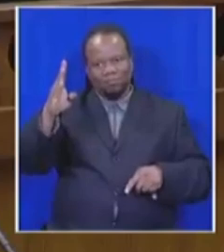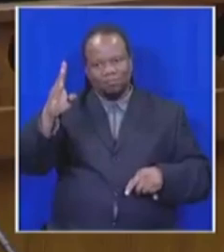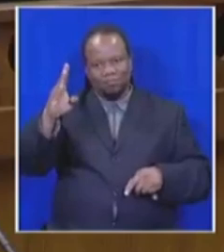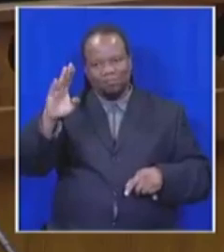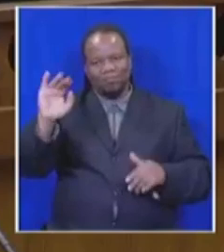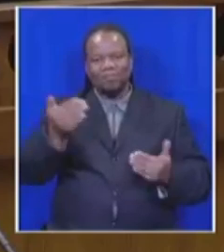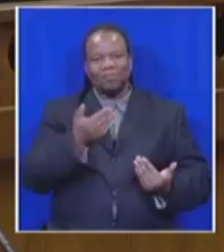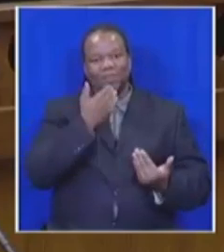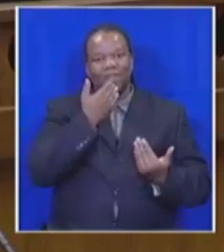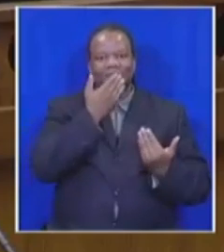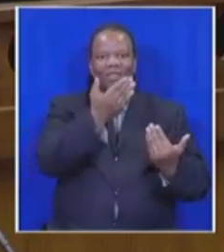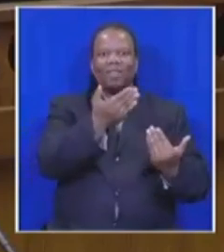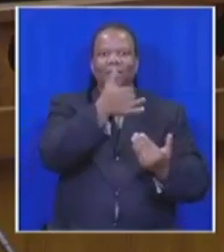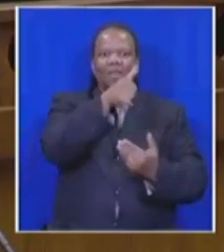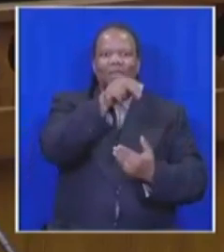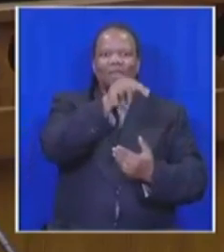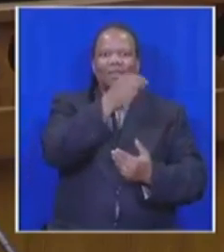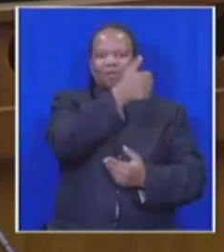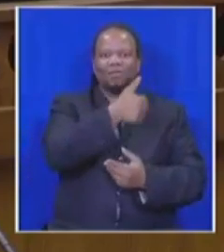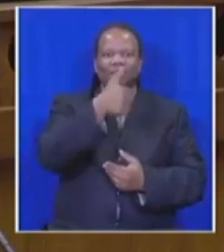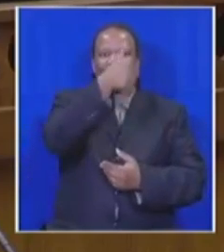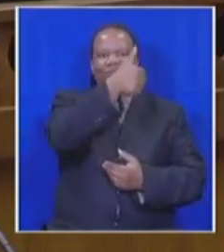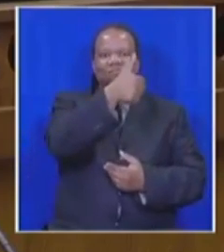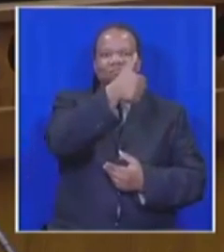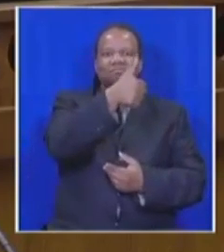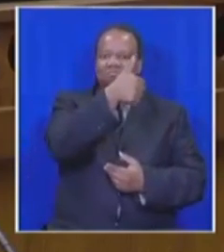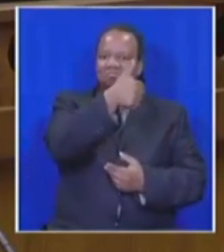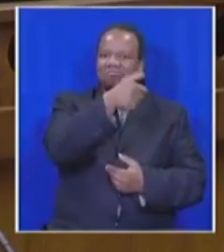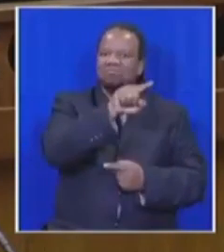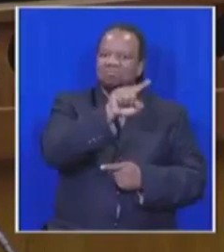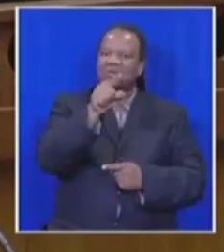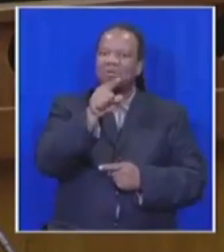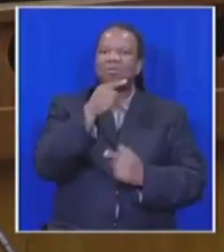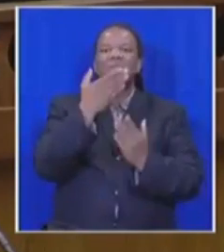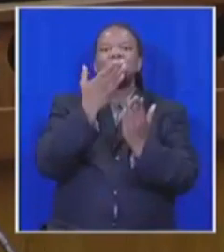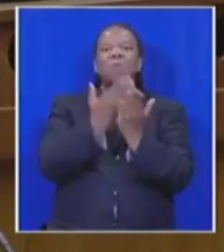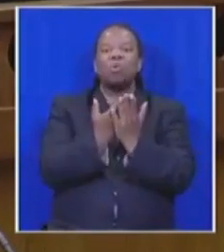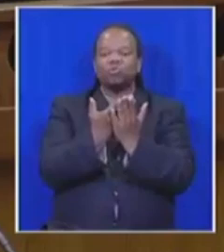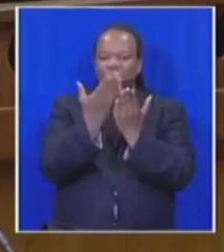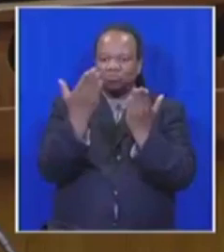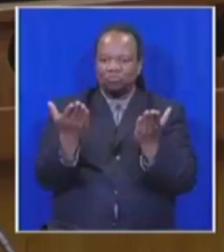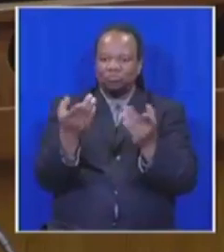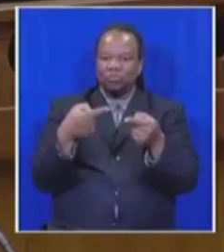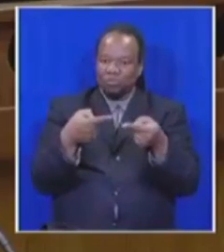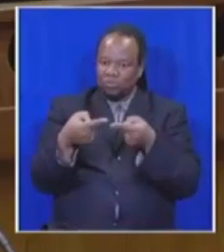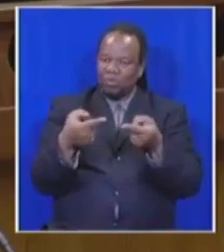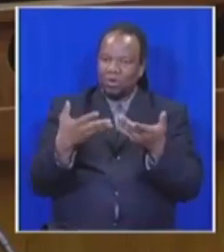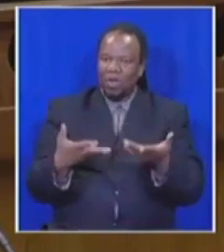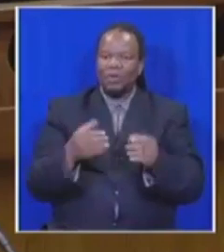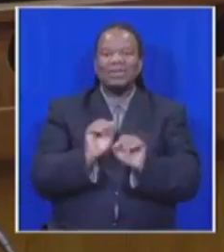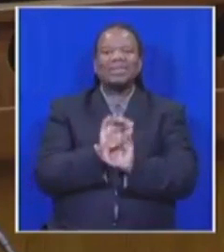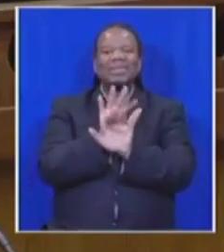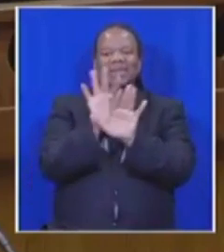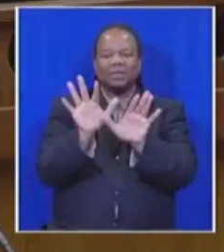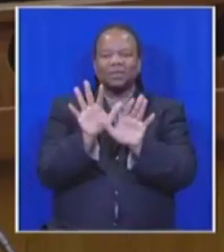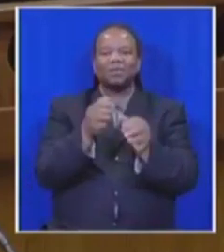Majority Party for tabling this very important motion for debate in what clearly must be a very